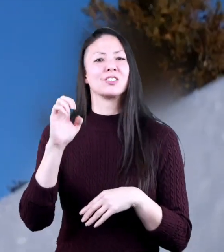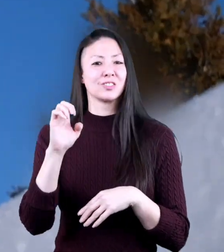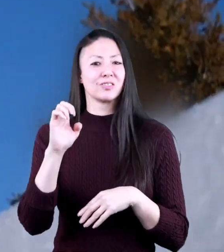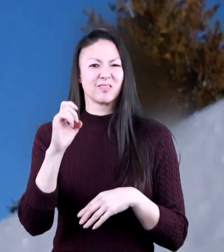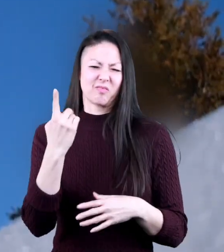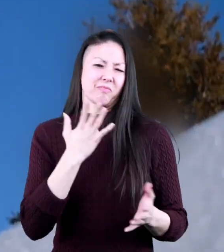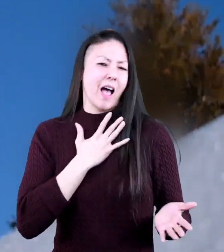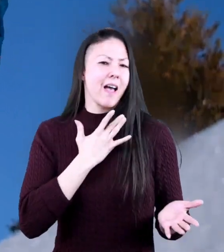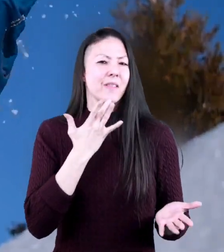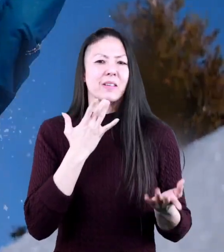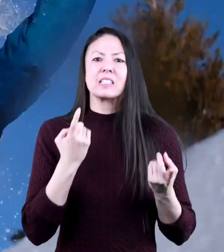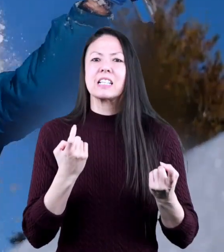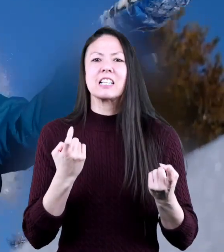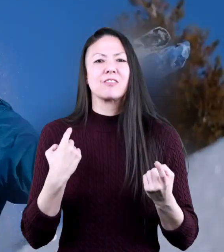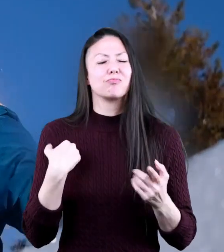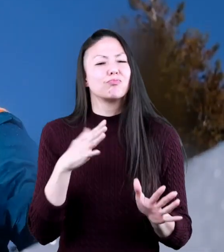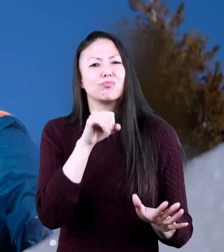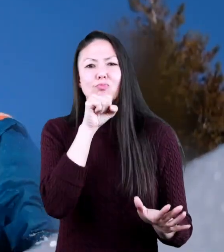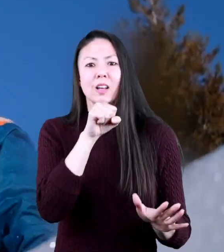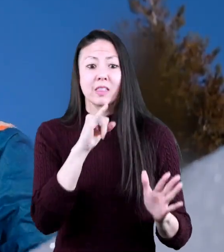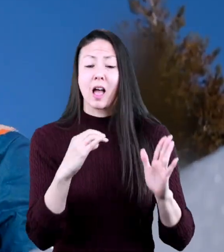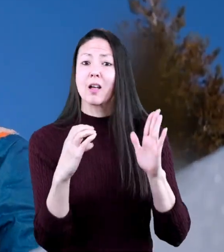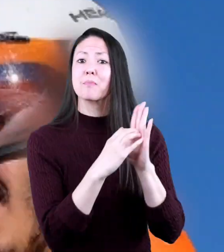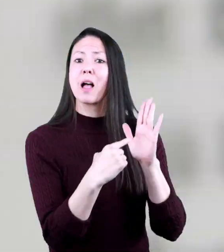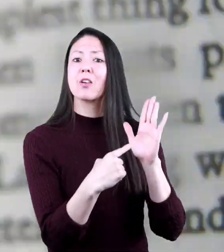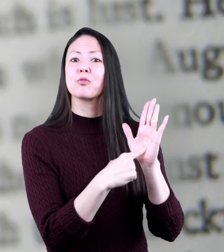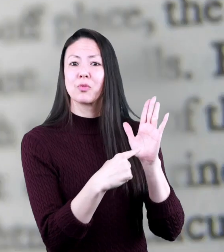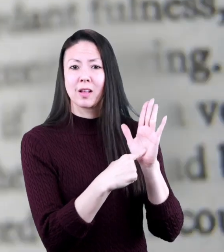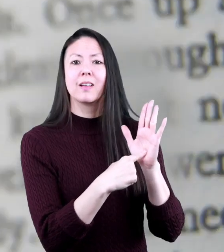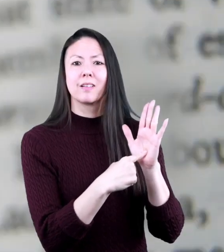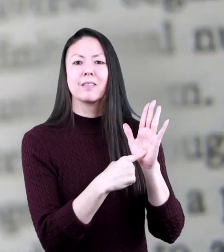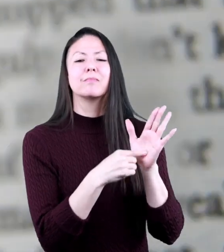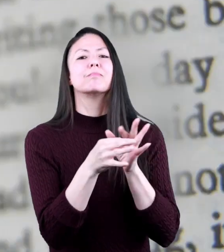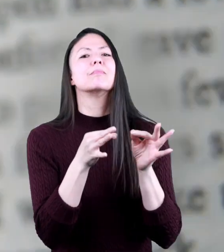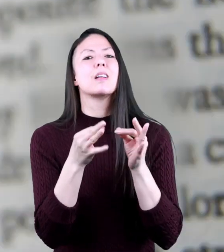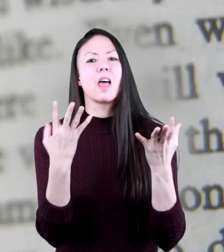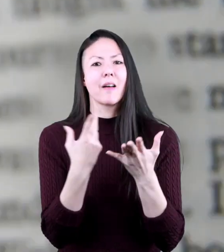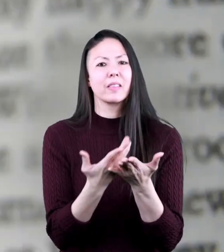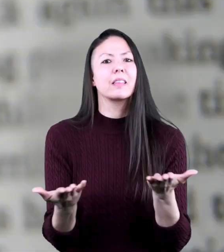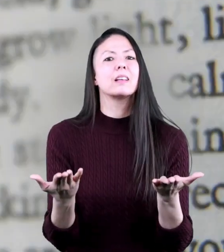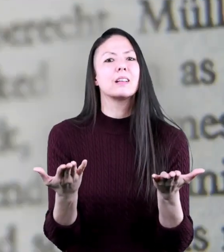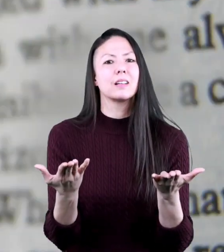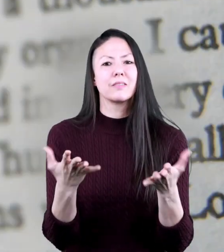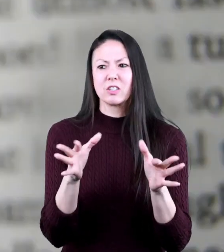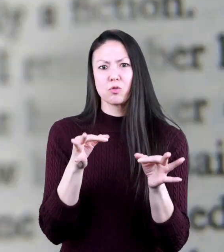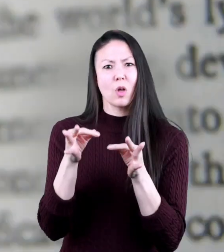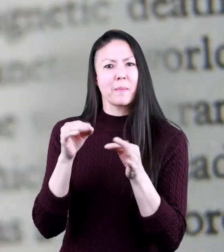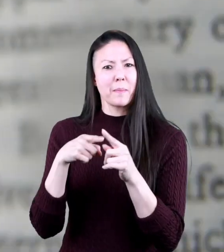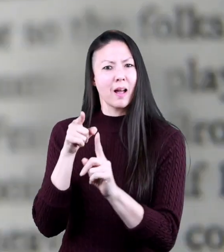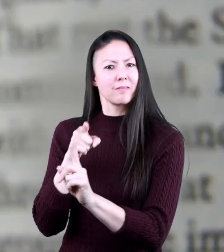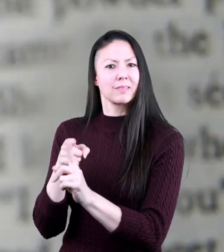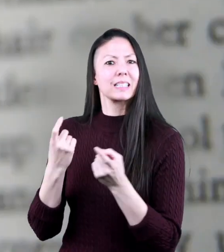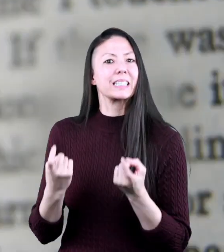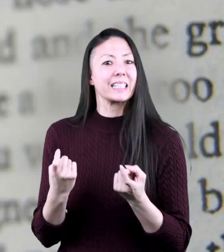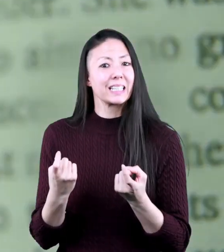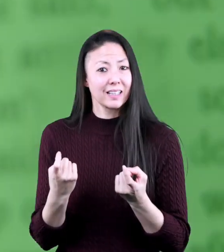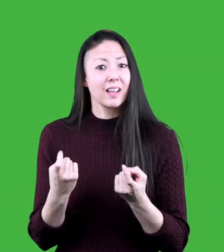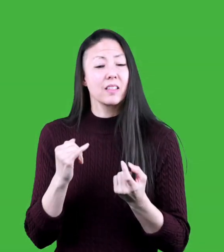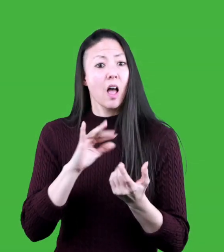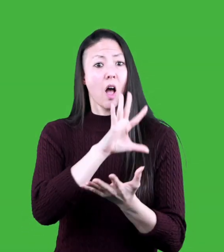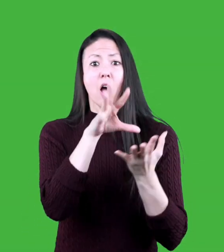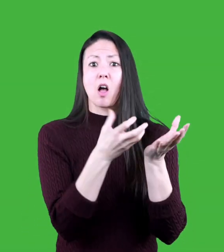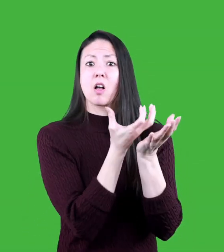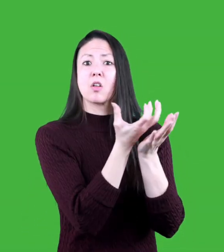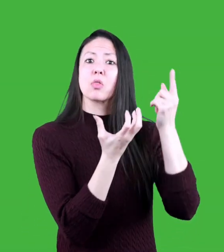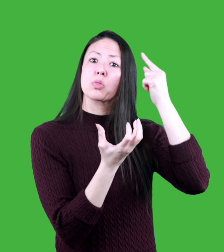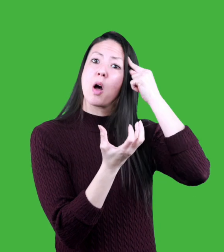Skiing is one of my favorite things to do. In this paragraph, a lot of things about skiing were described. All